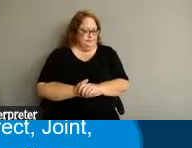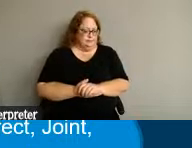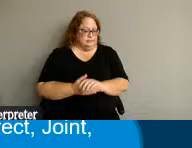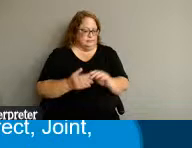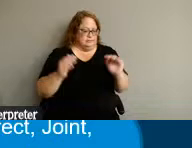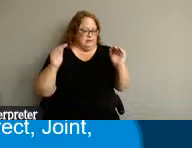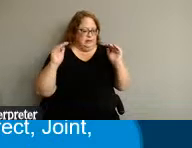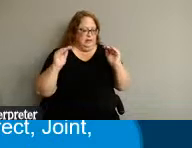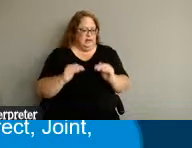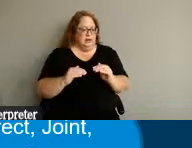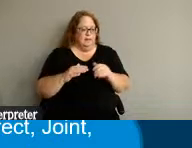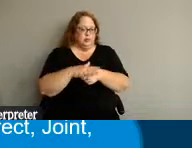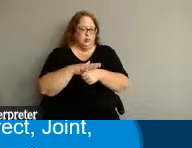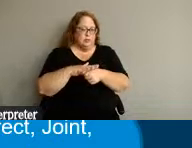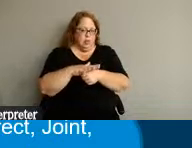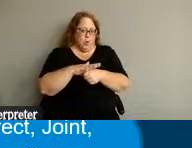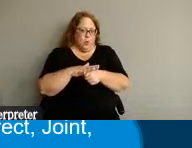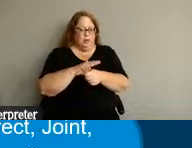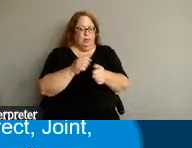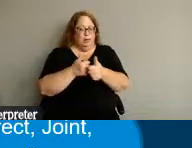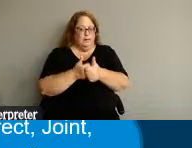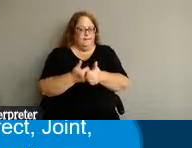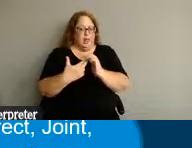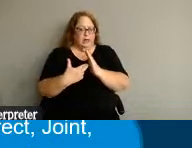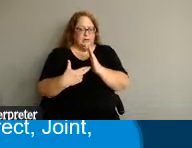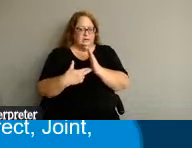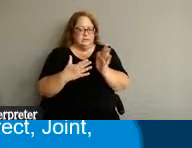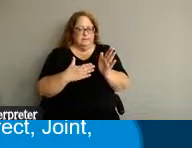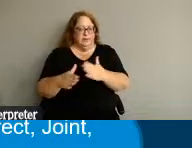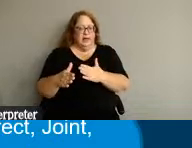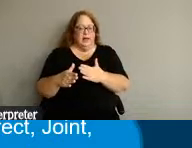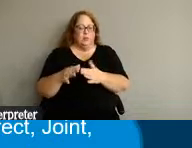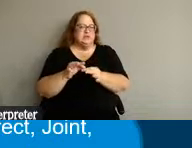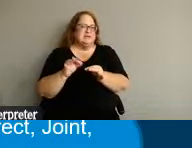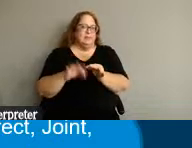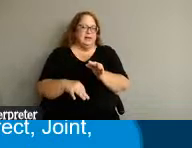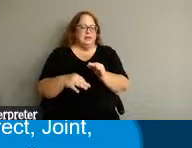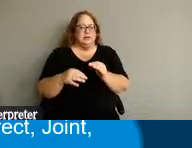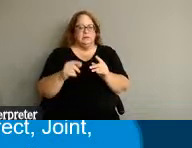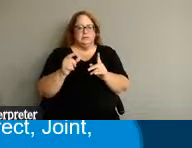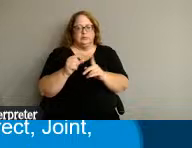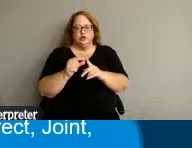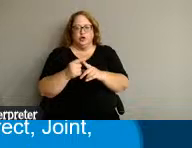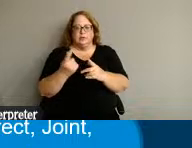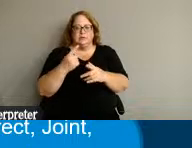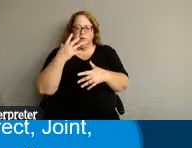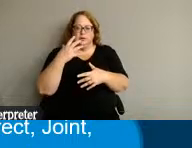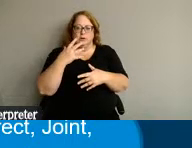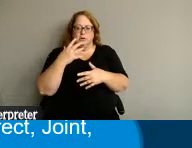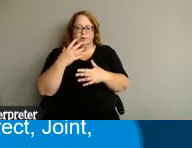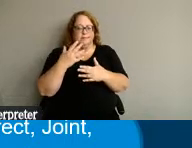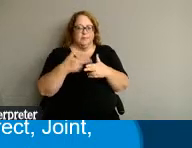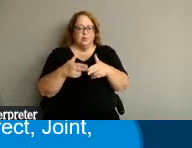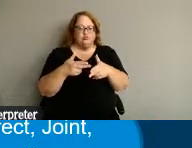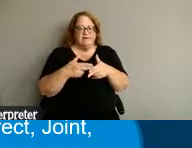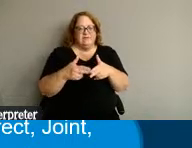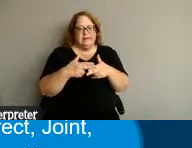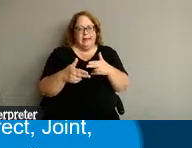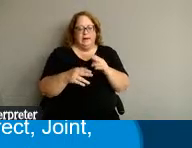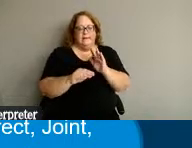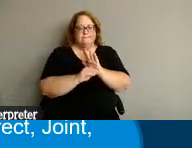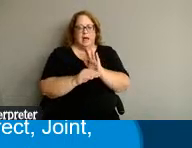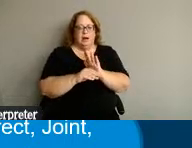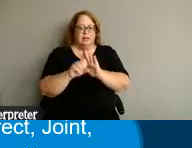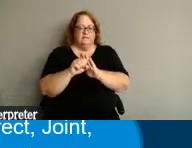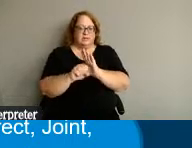Then comes down to the local compliance plan, which in simplistic terms is really an abbreviated model of the